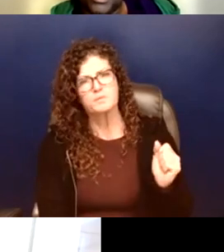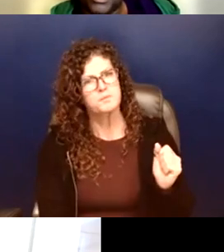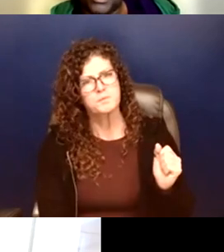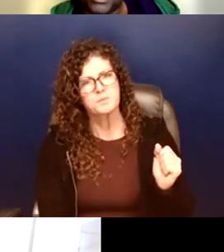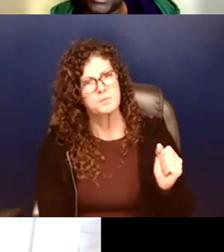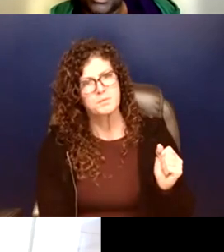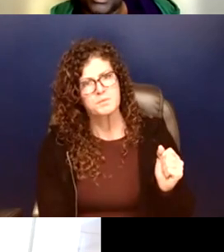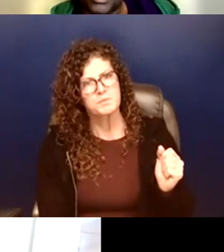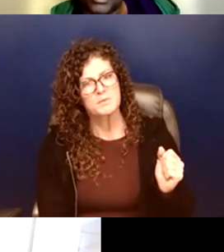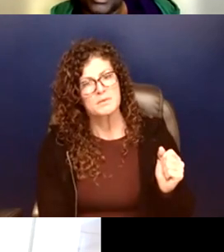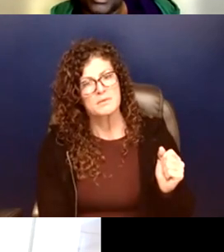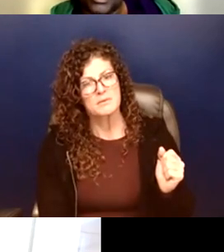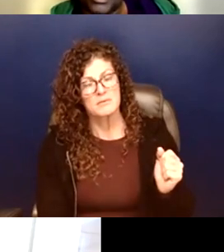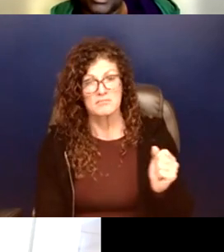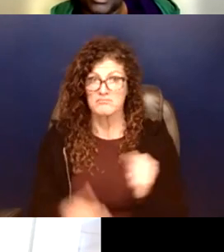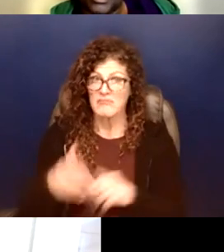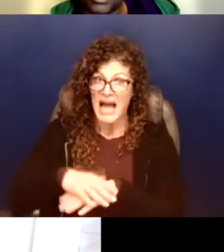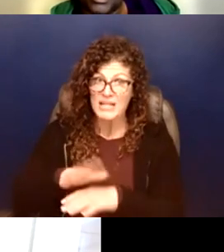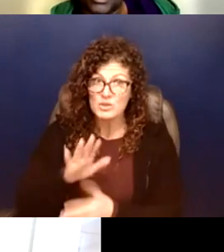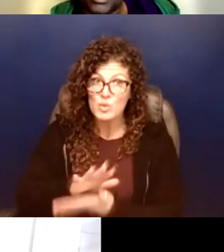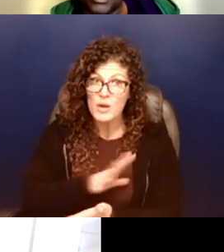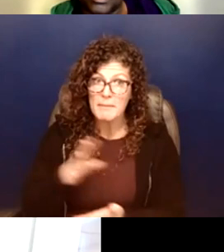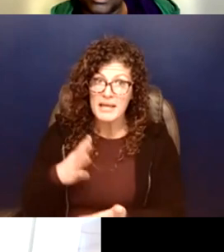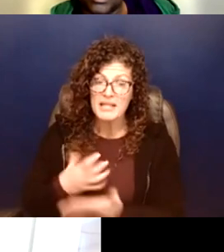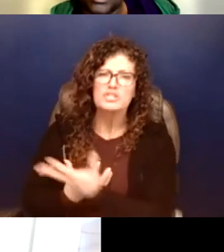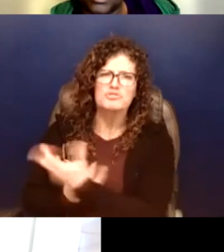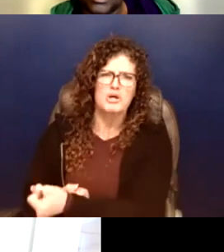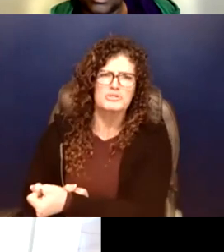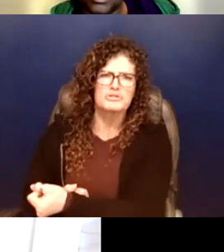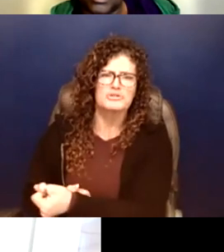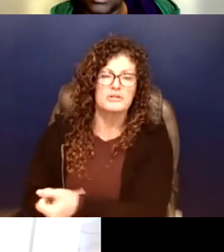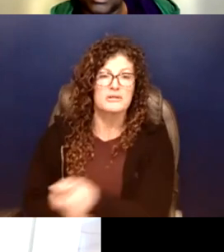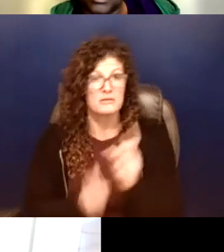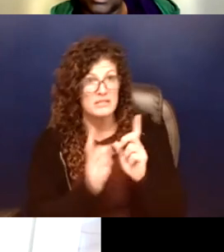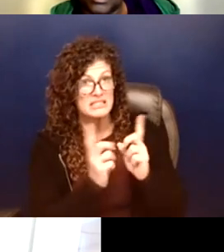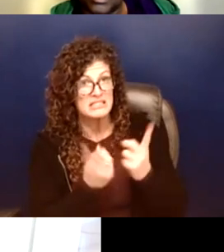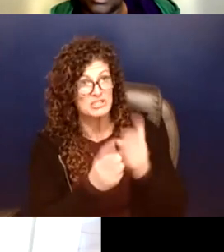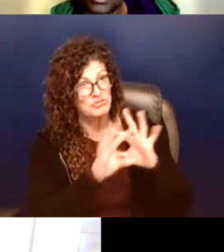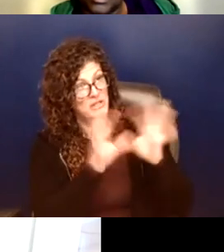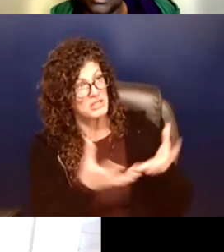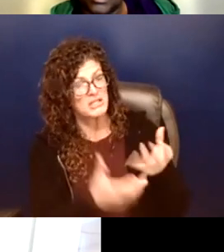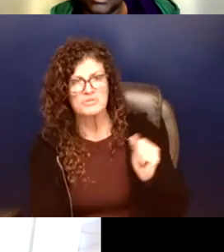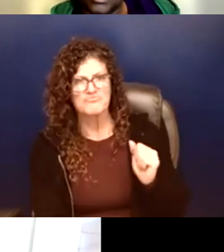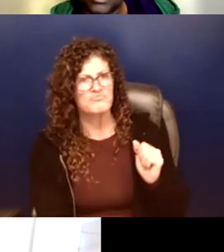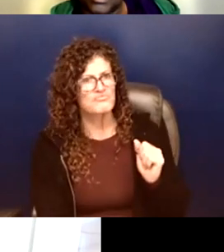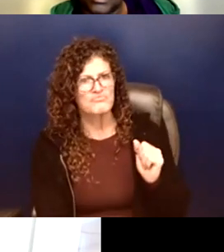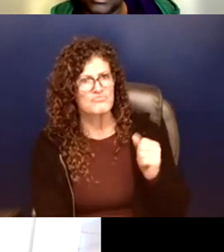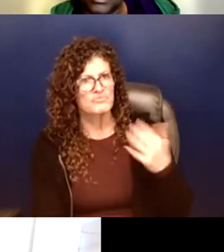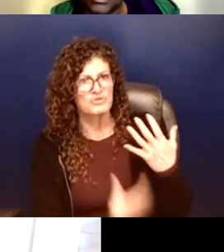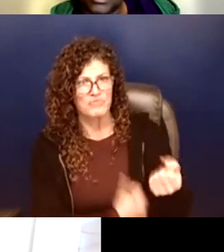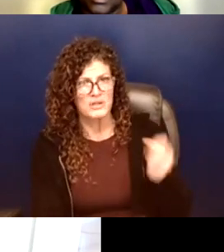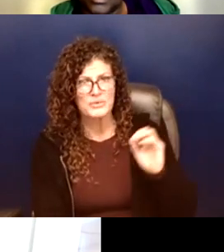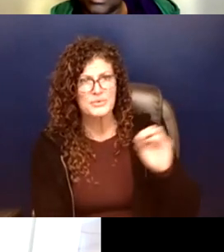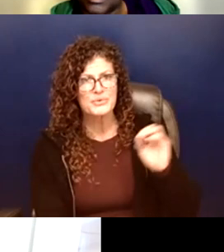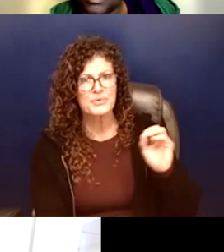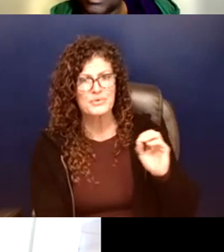have been able to trust people on school committee, but I have not been able to trust the district as a whole. And I think until